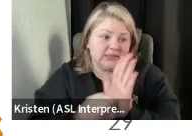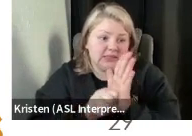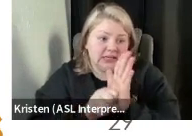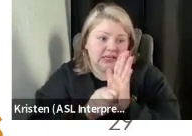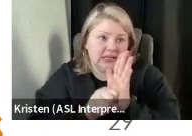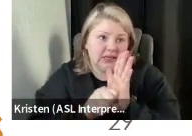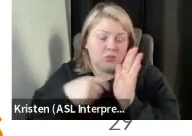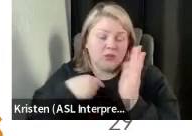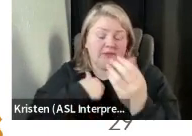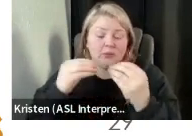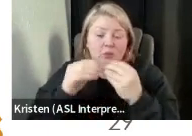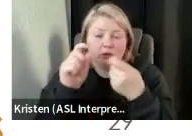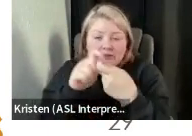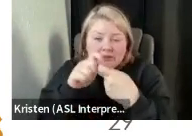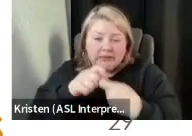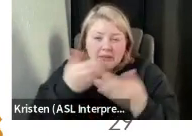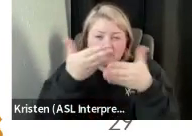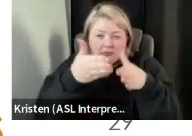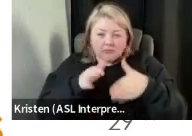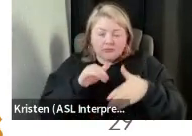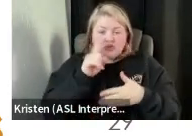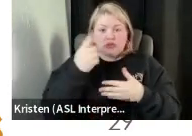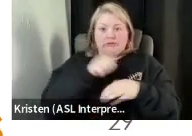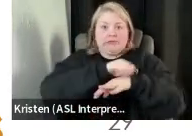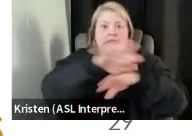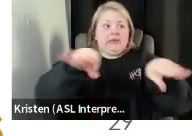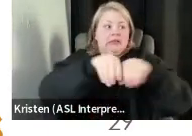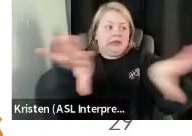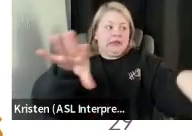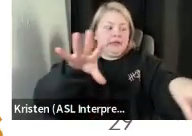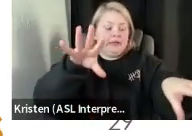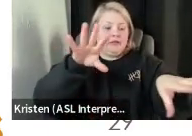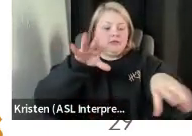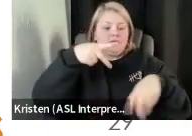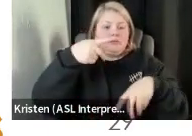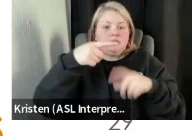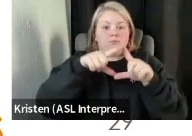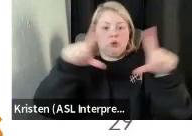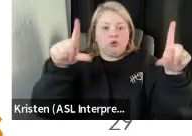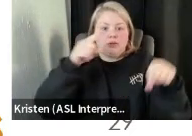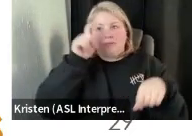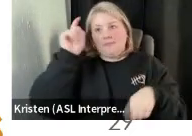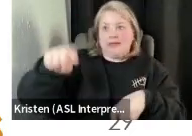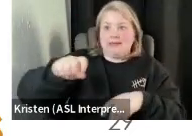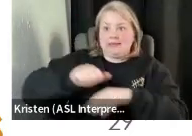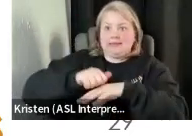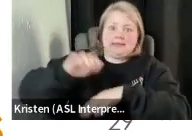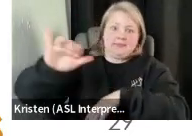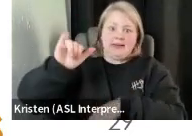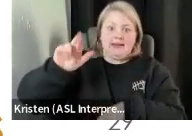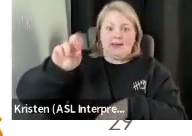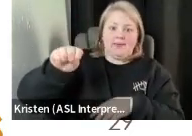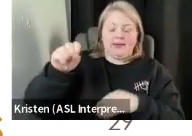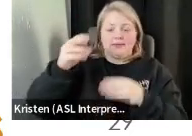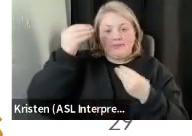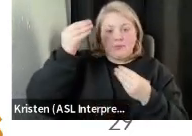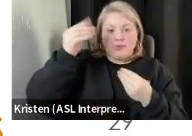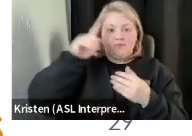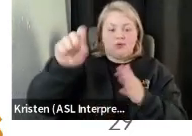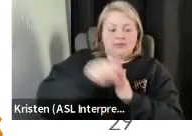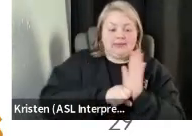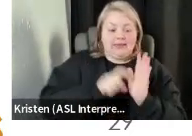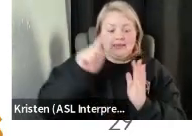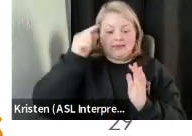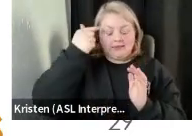detailed breakdown. It's not like we just did the postcard because we had to submit the same IRS information for our state